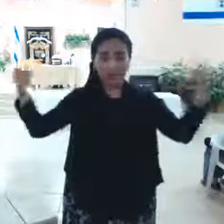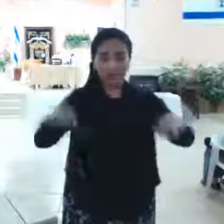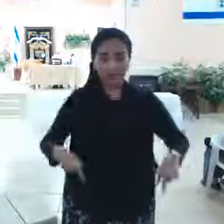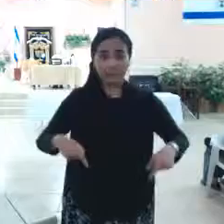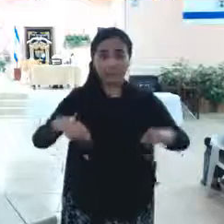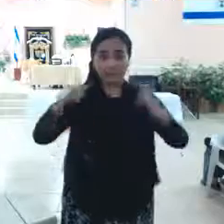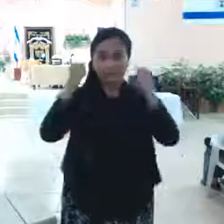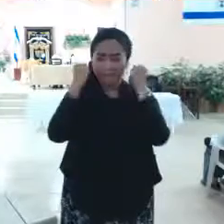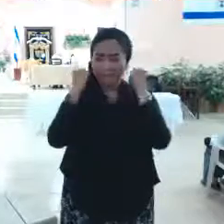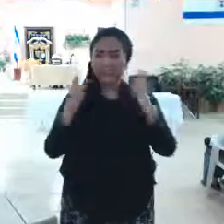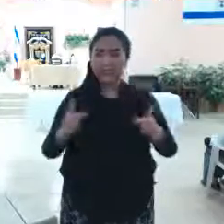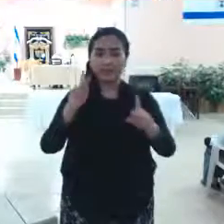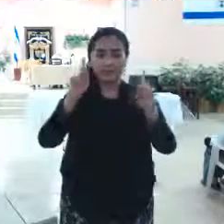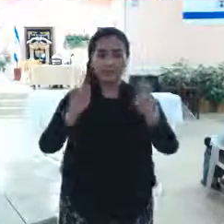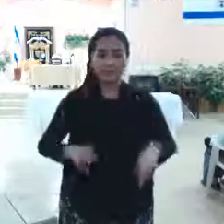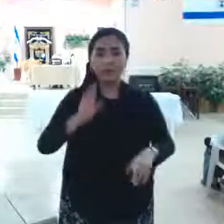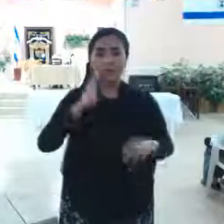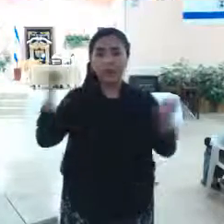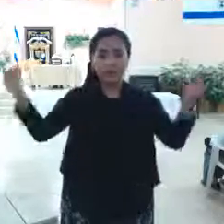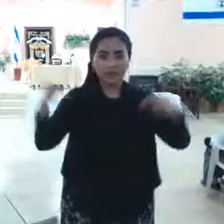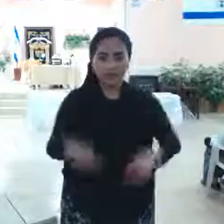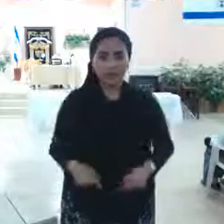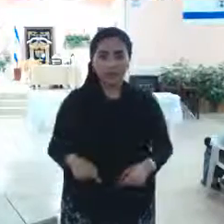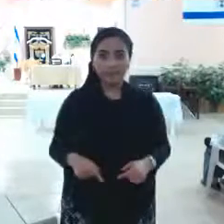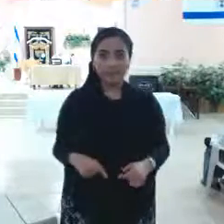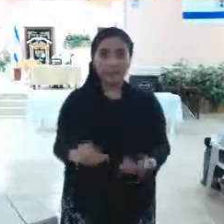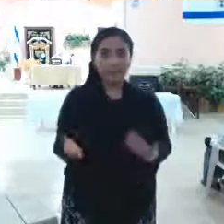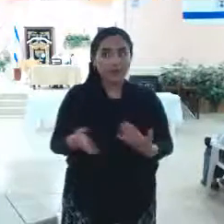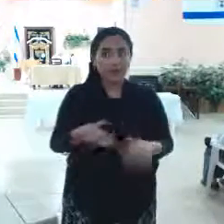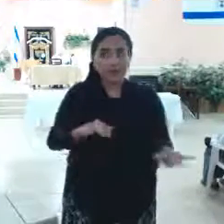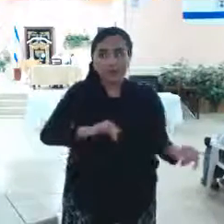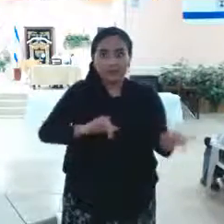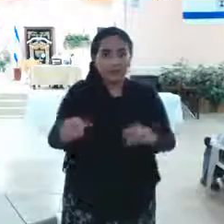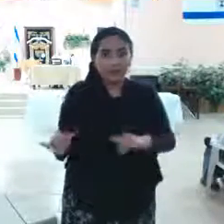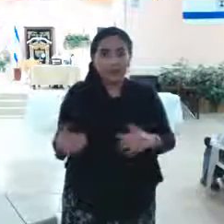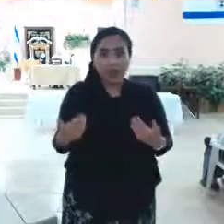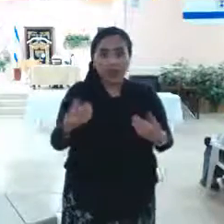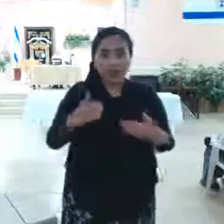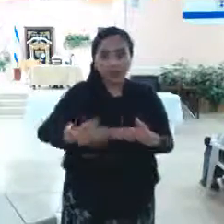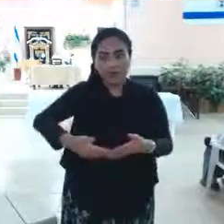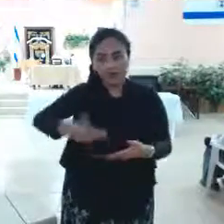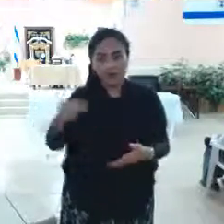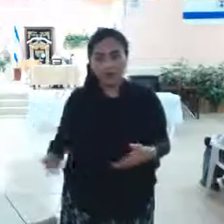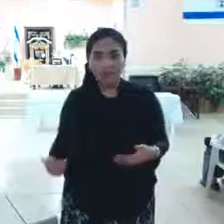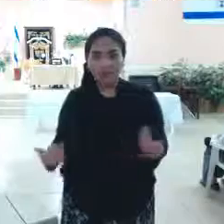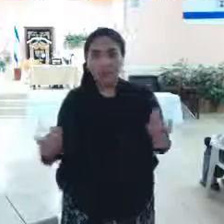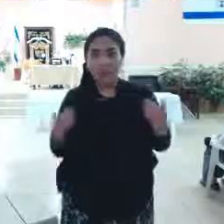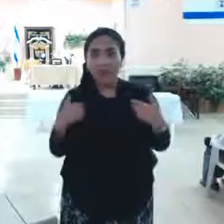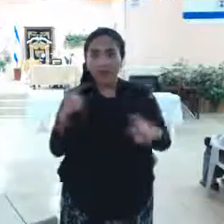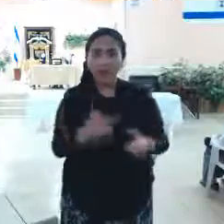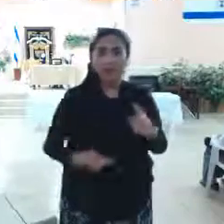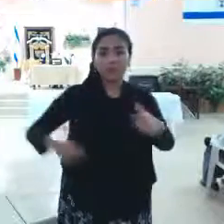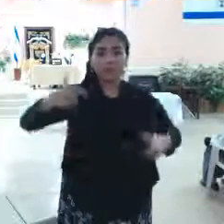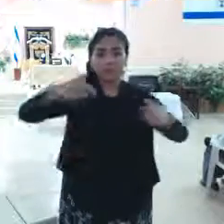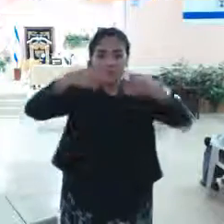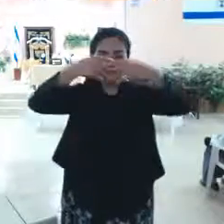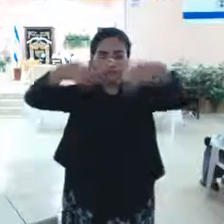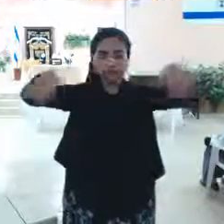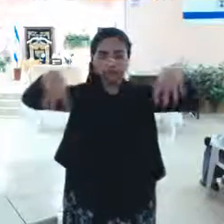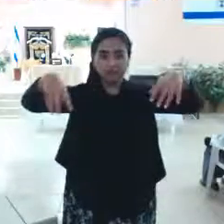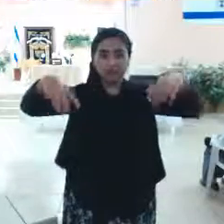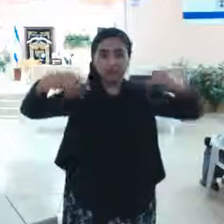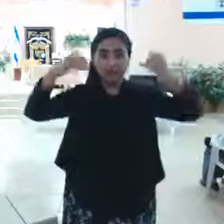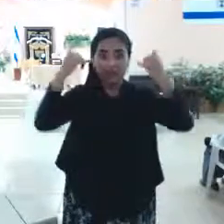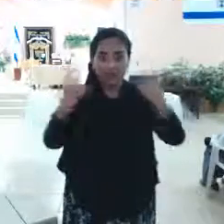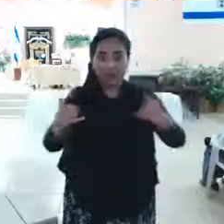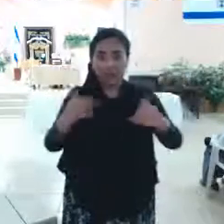handle it because the multitude is coming. The multitude will come. It is just as if there was like a really thick